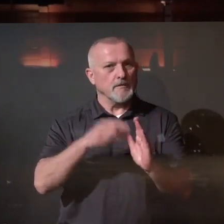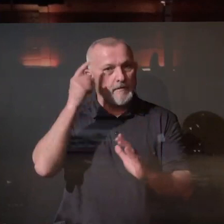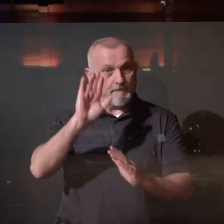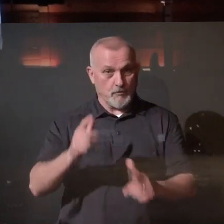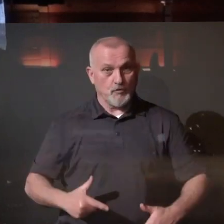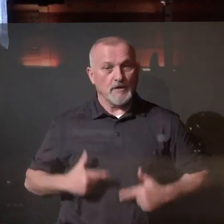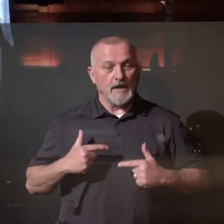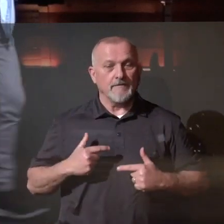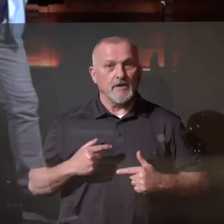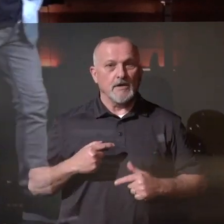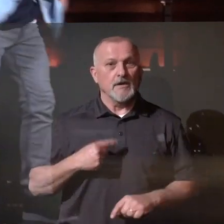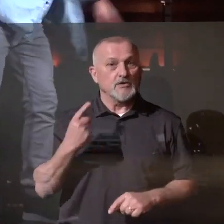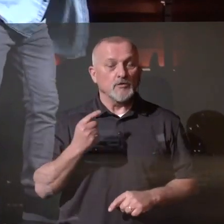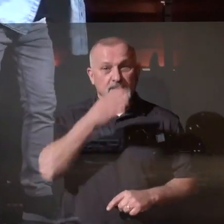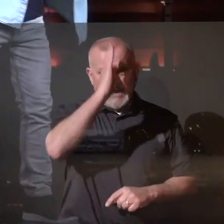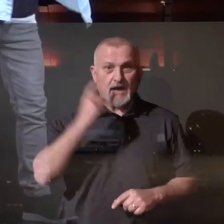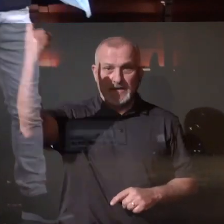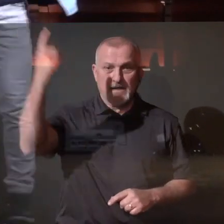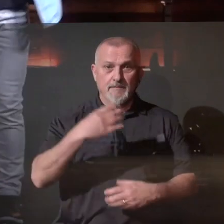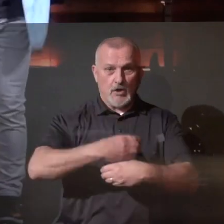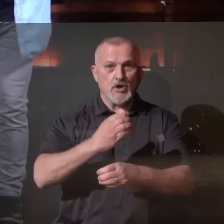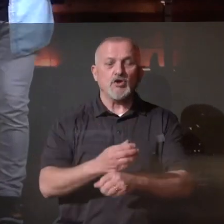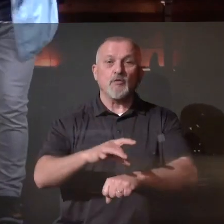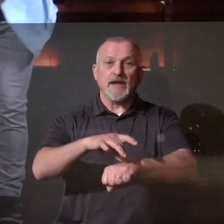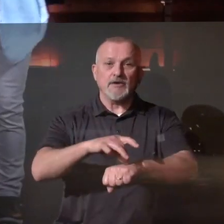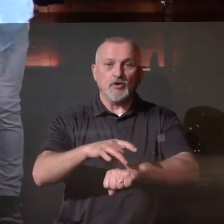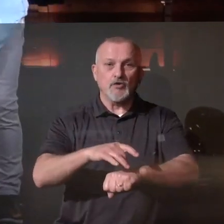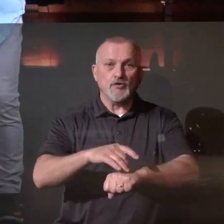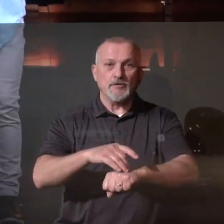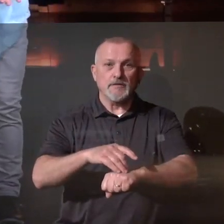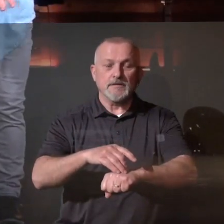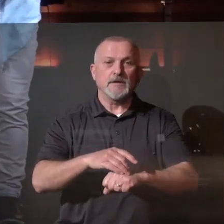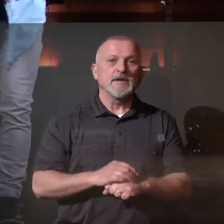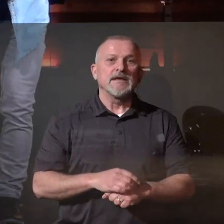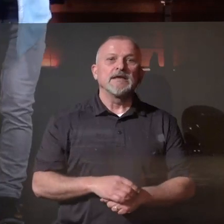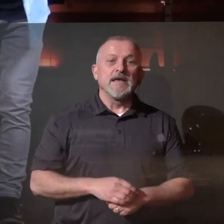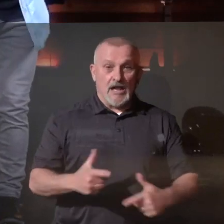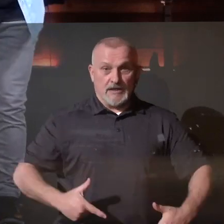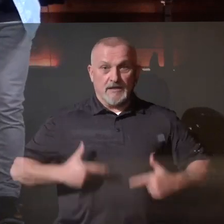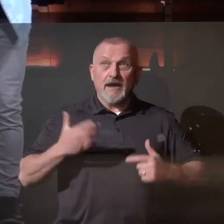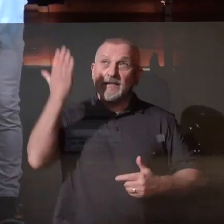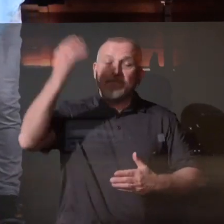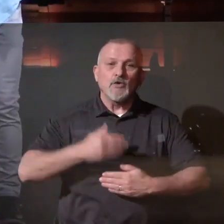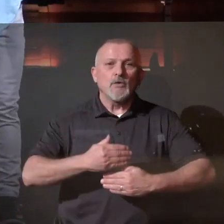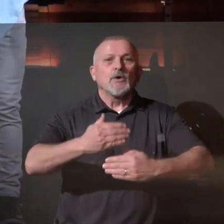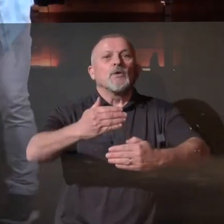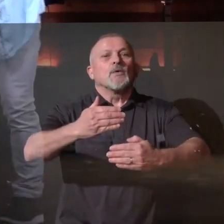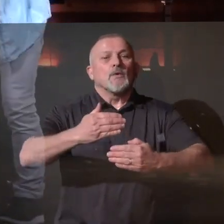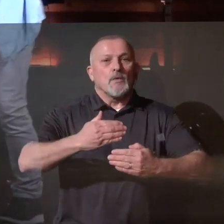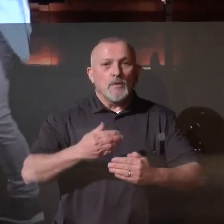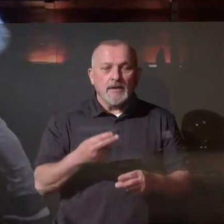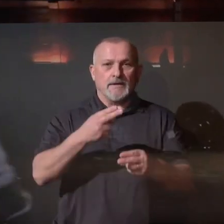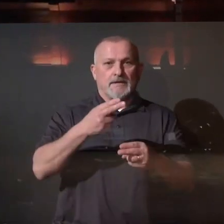for your life is that God came and he created earth. He breathed life out of clay into a man and he called him